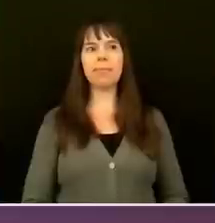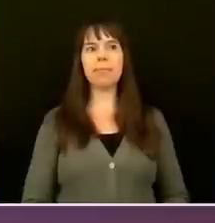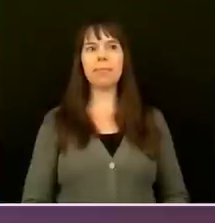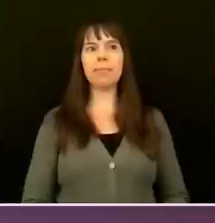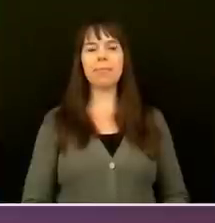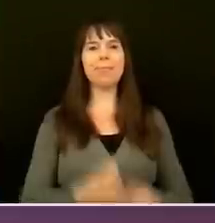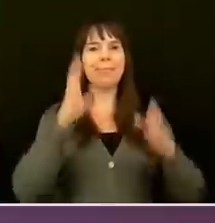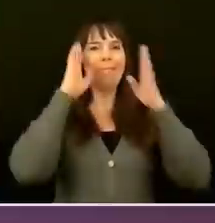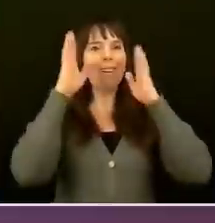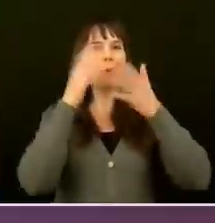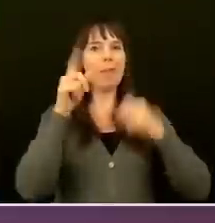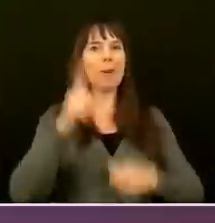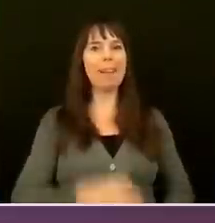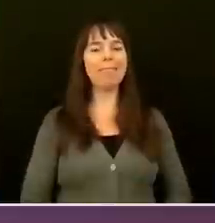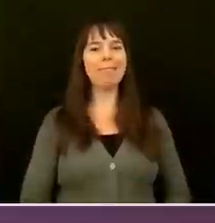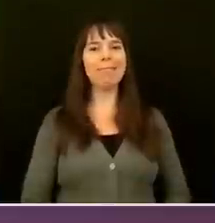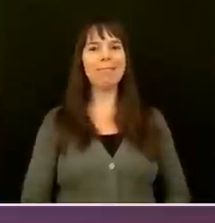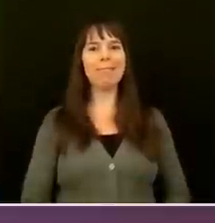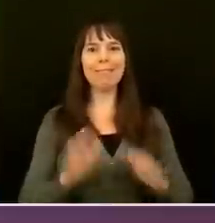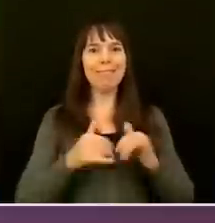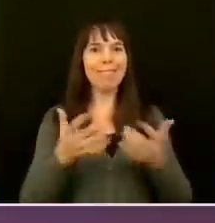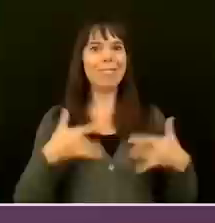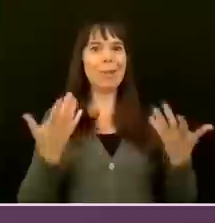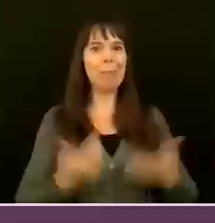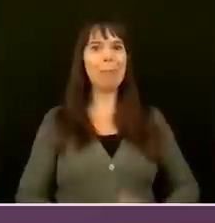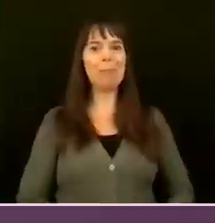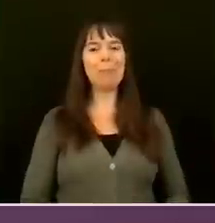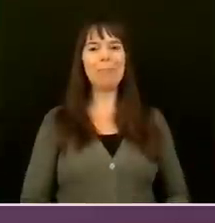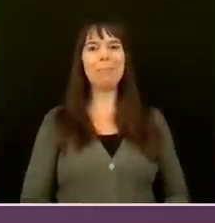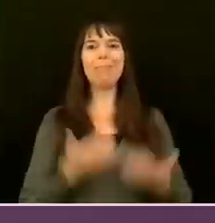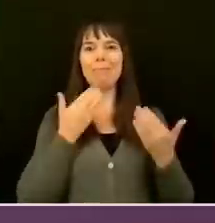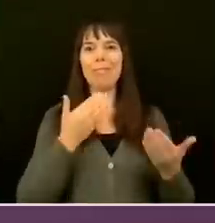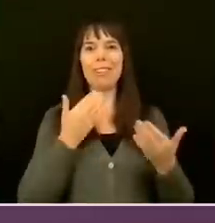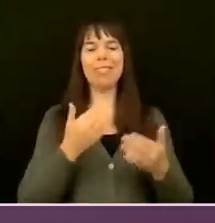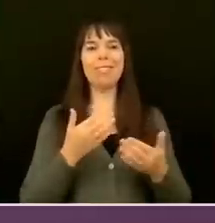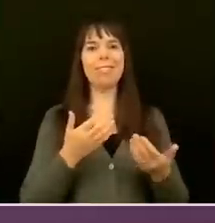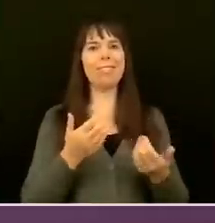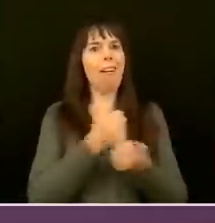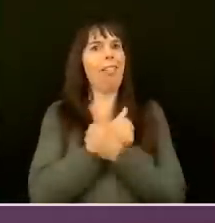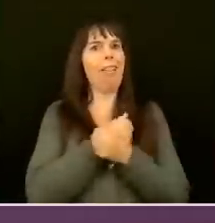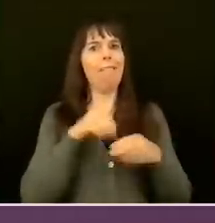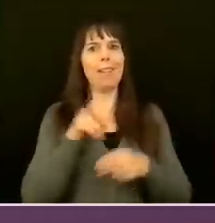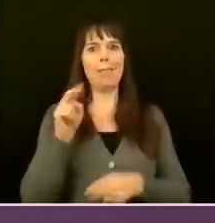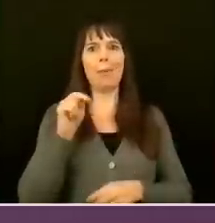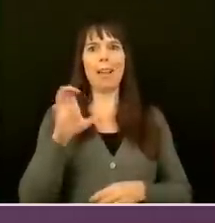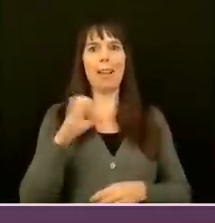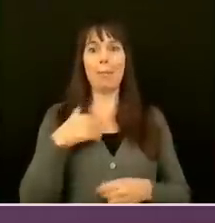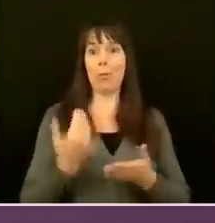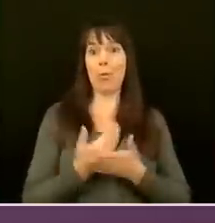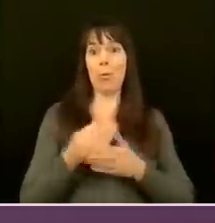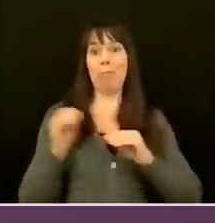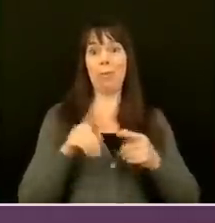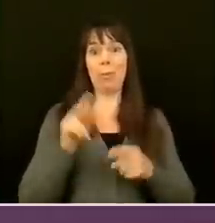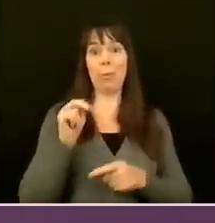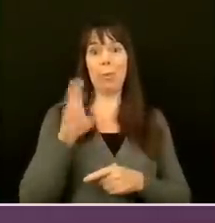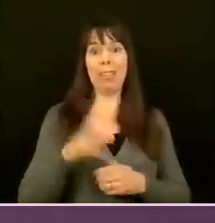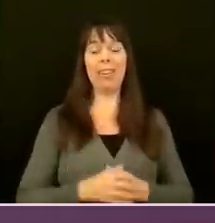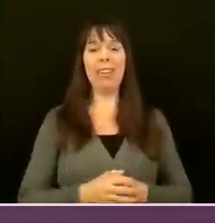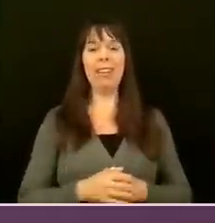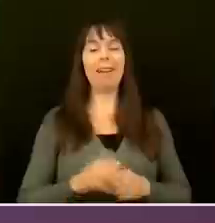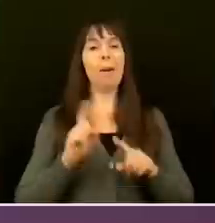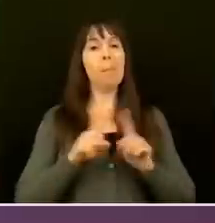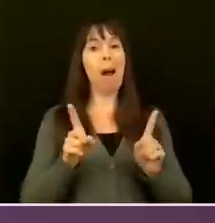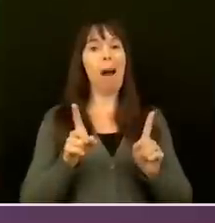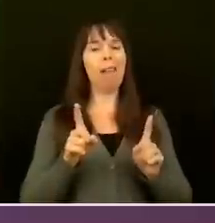Hey, everybody. How you doing? Good. I love being in North Carolina. I'm new to North Carolina, but